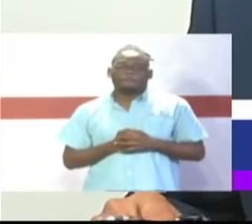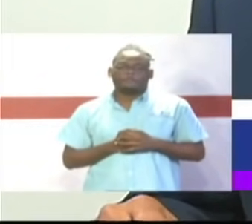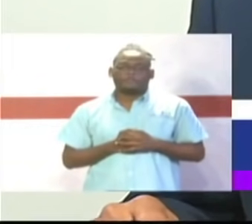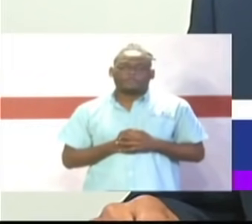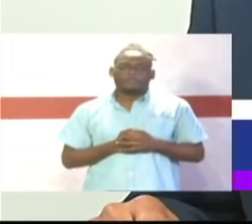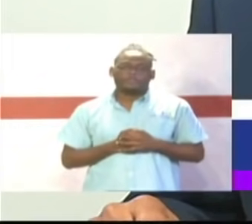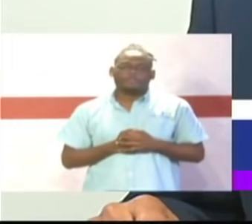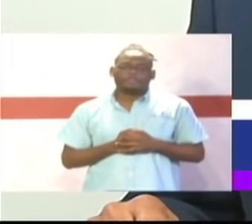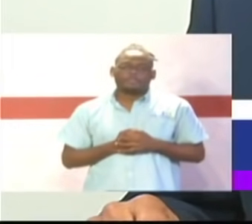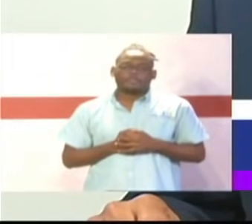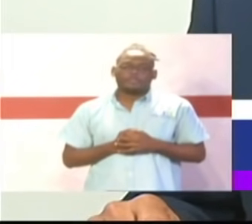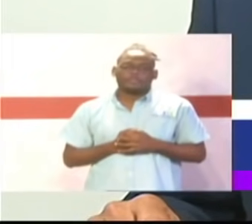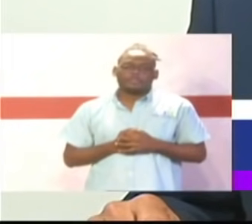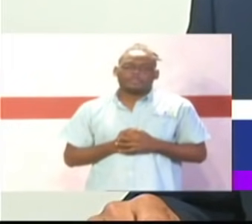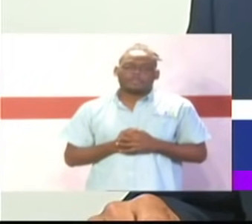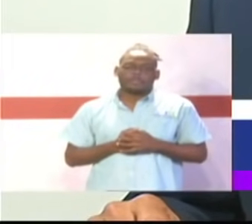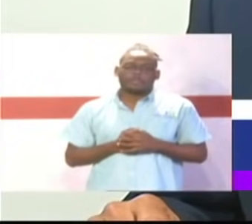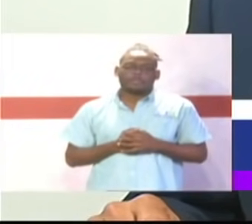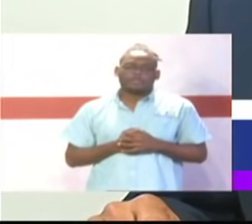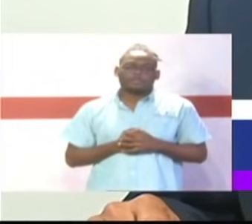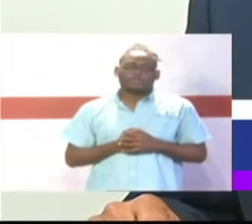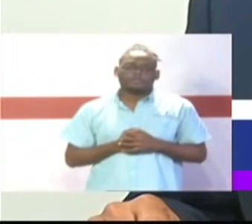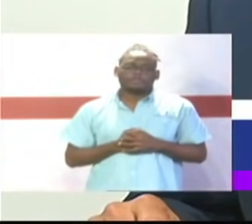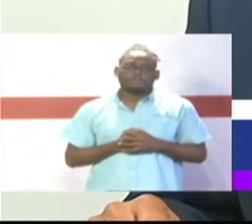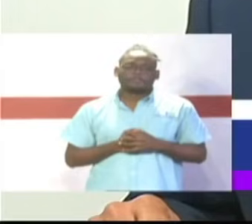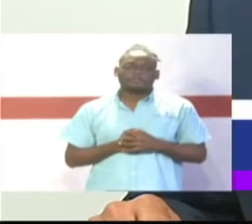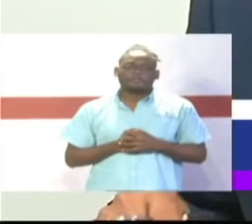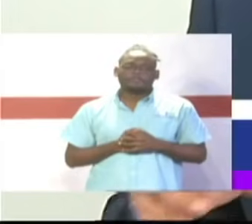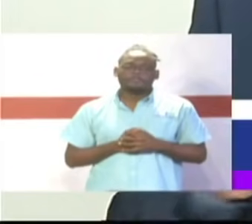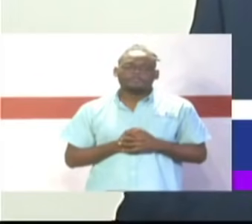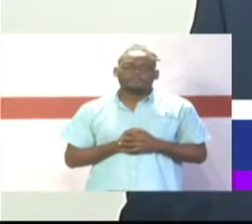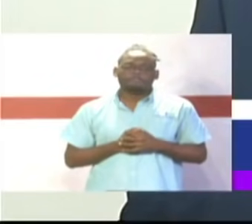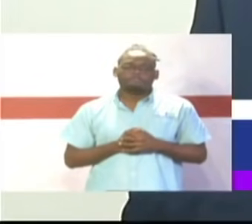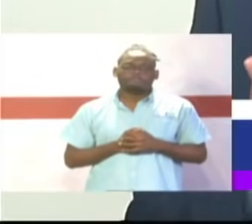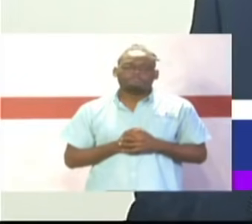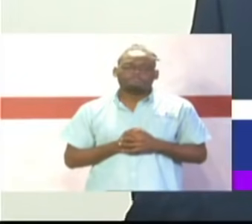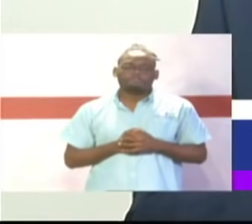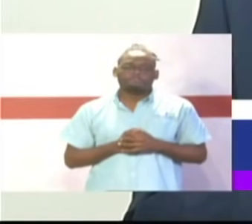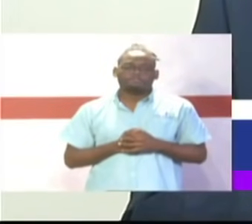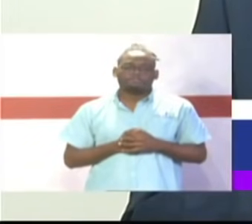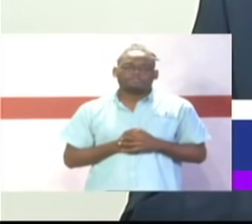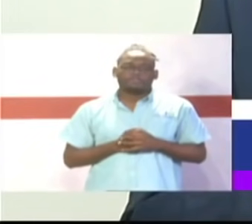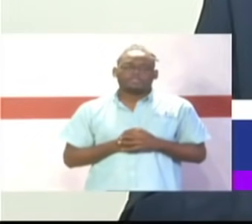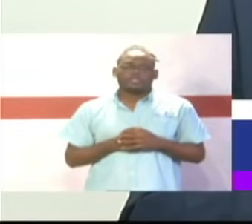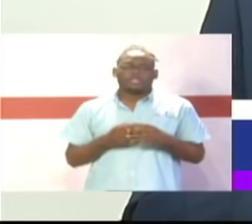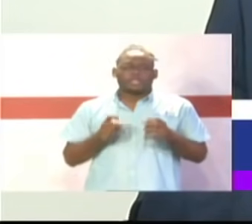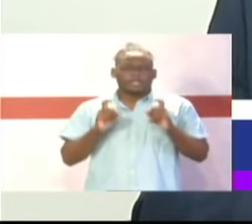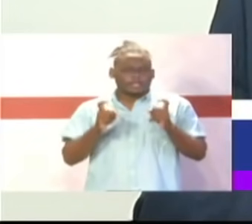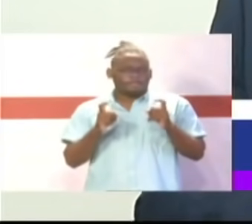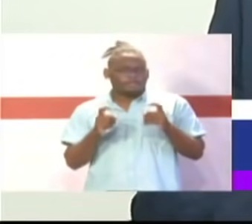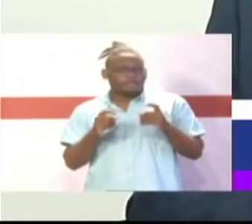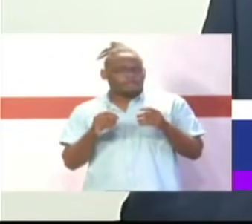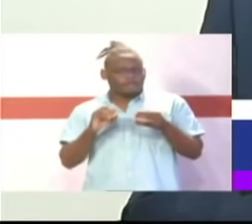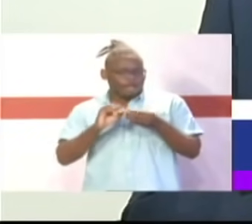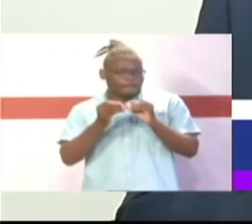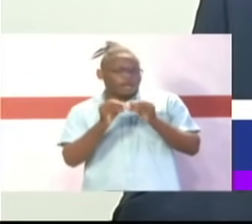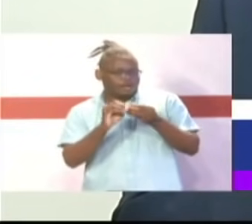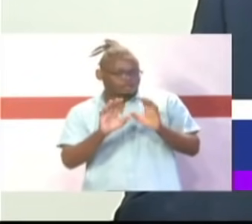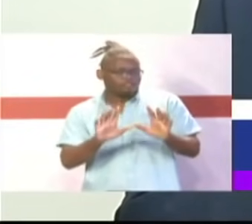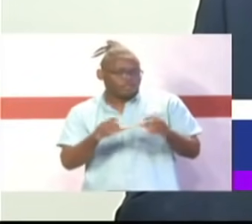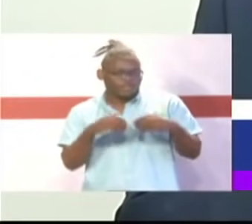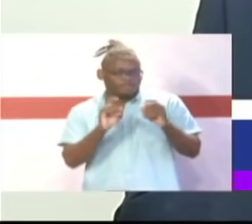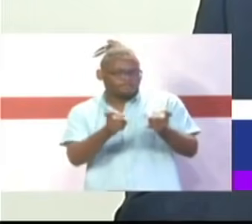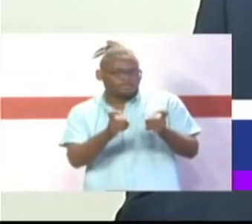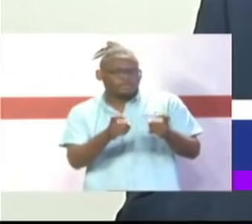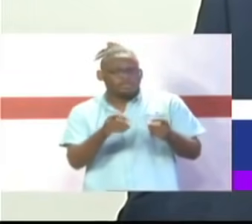interim recommendations of extended primary doses. Let me just give you some numbers. We